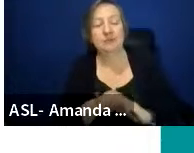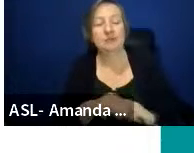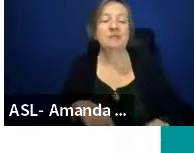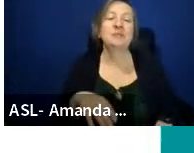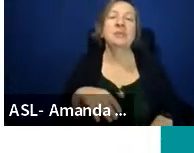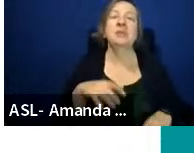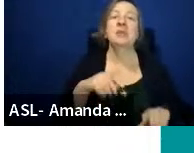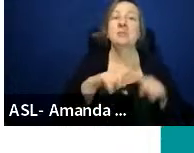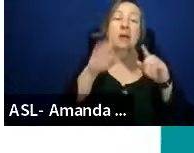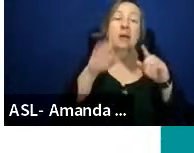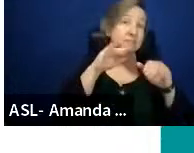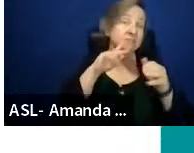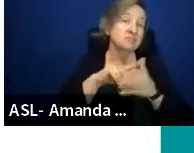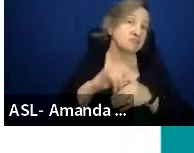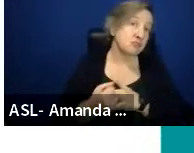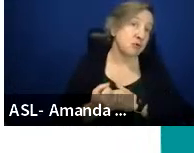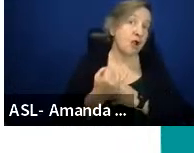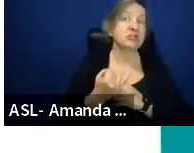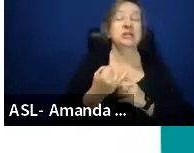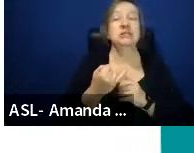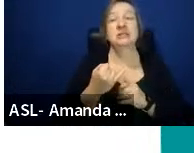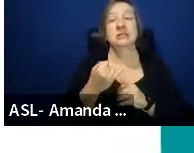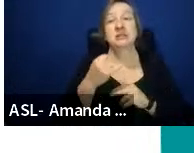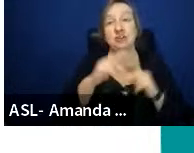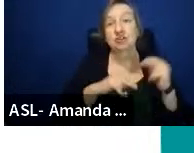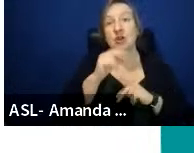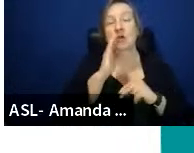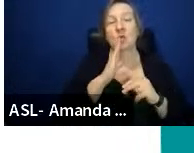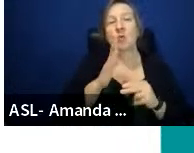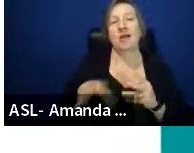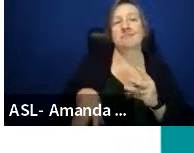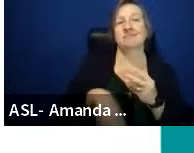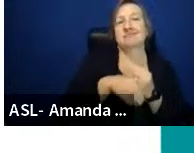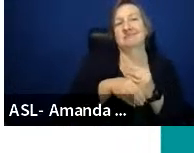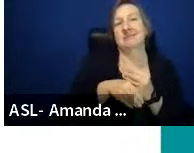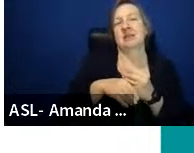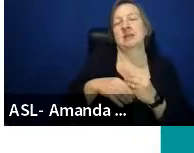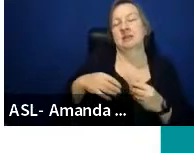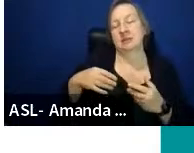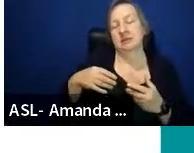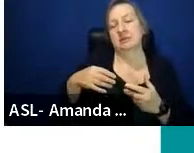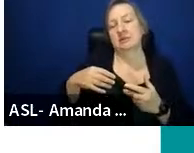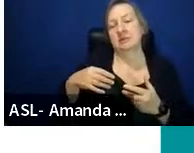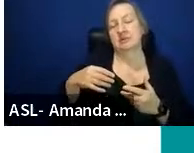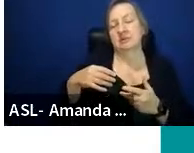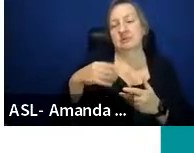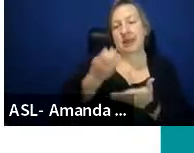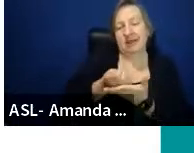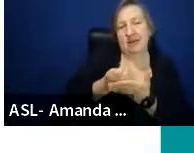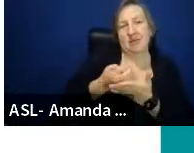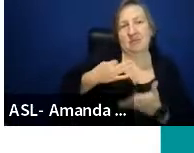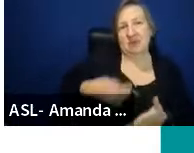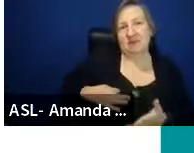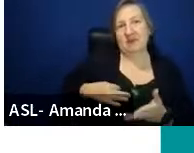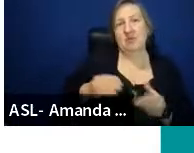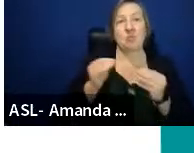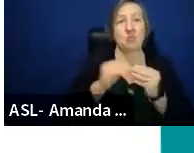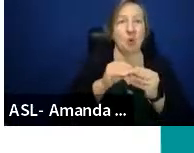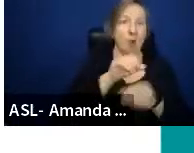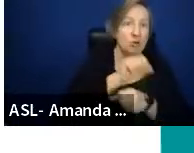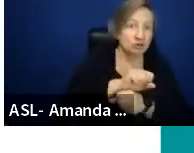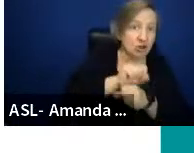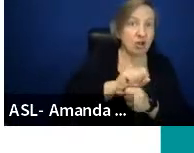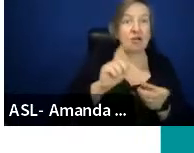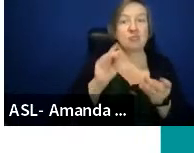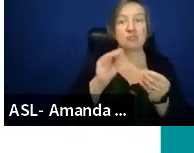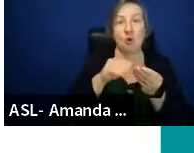that project construction would result in additional economic benefits, such as an increase in employment and spending within the area. And so for every